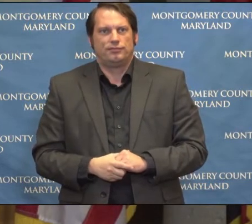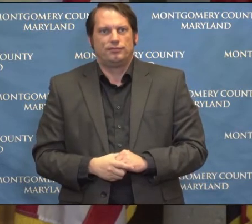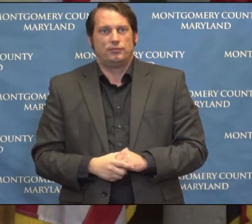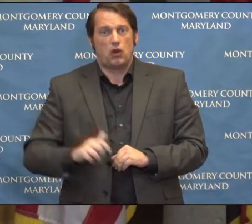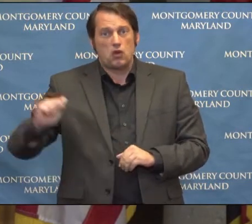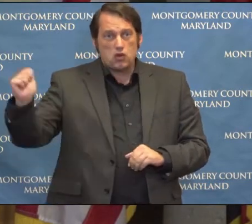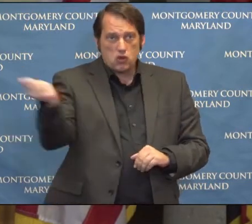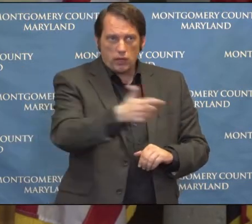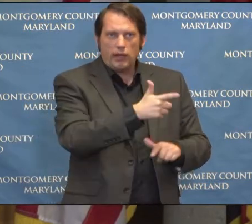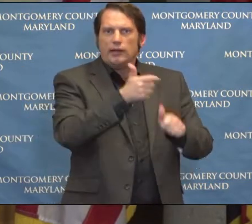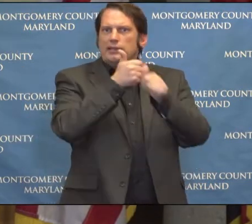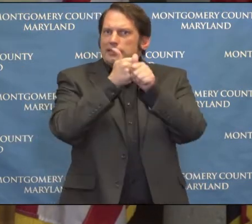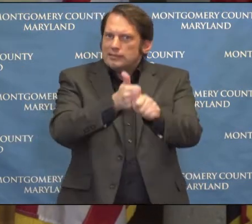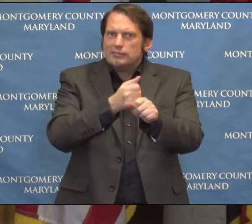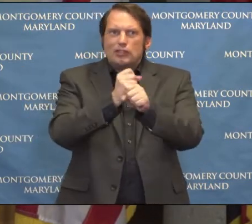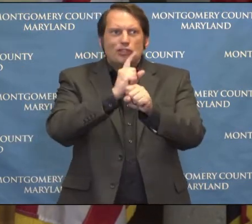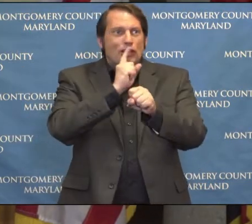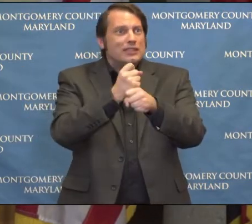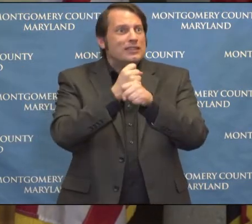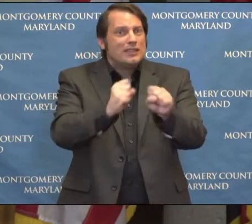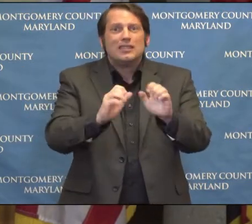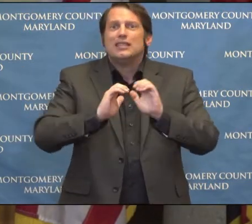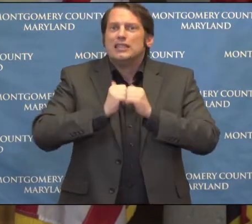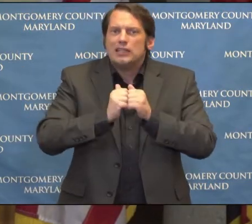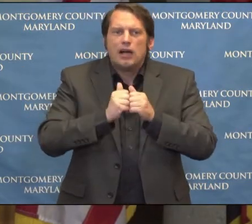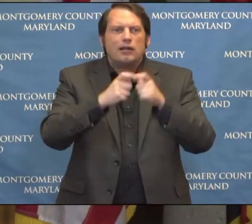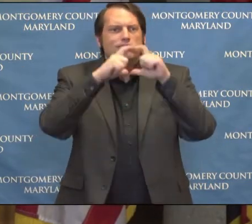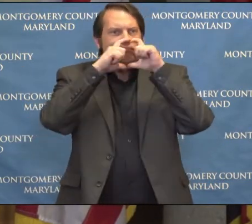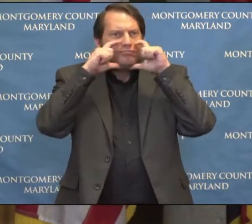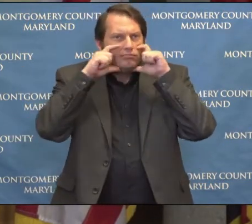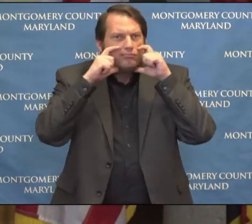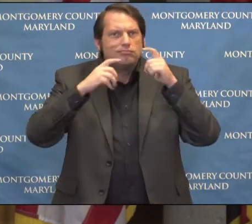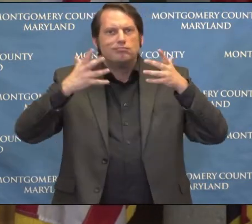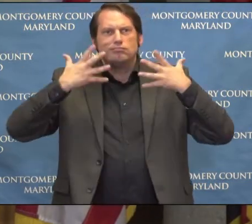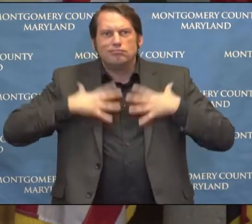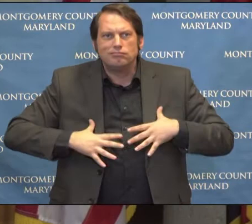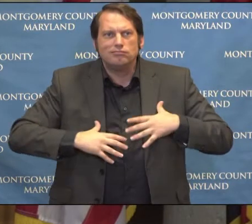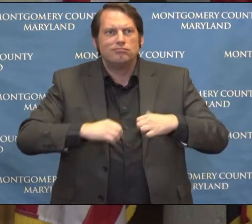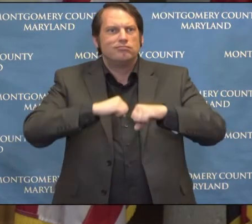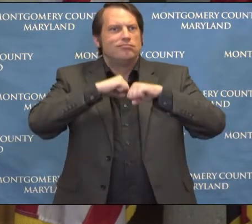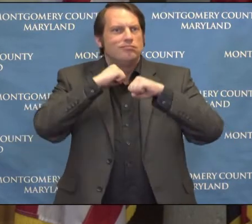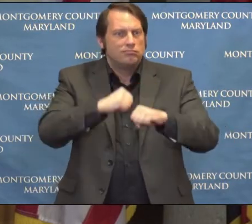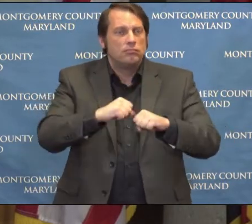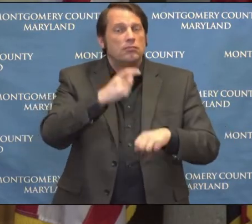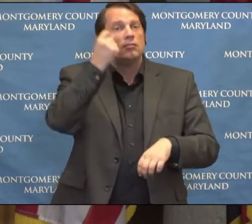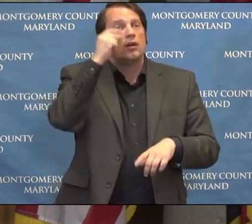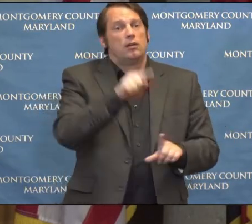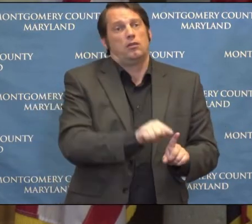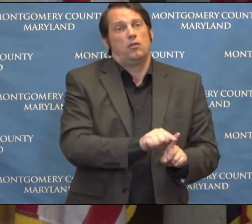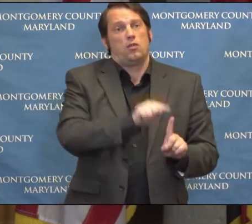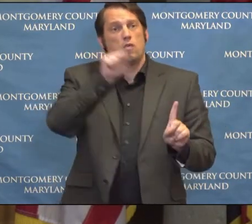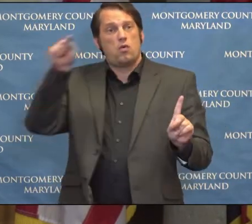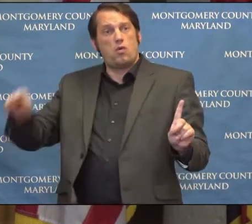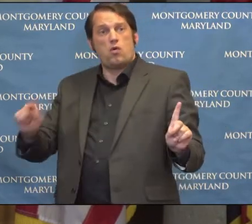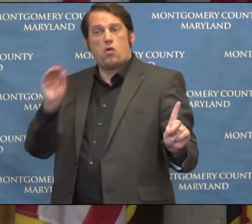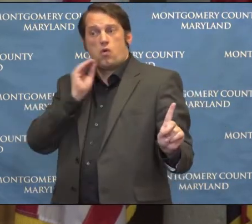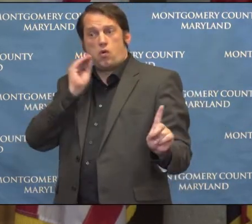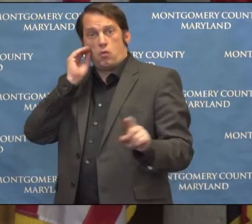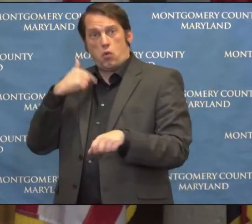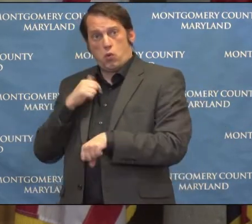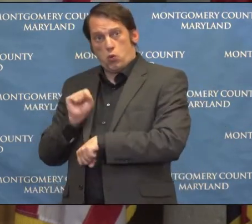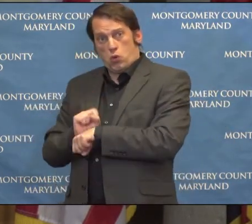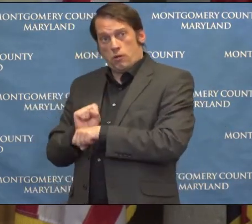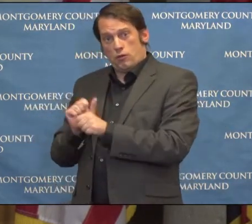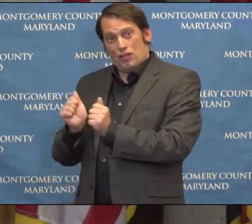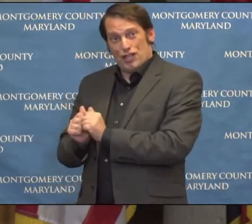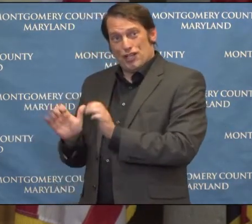else. But to be at your home with your children trying to work, whether you're a teacher or you work in some other field, is a stressful,